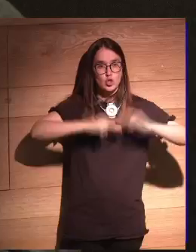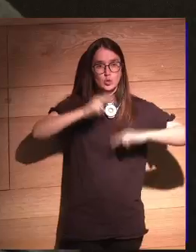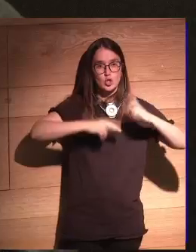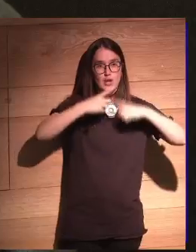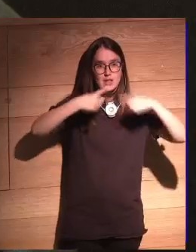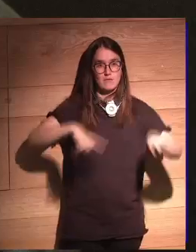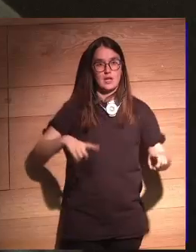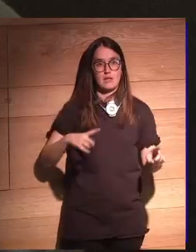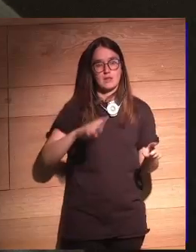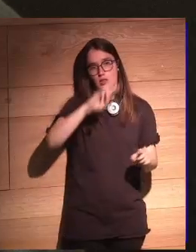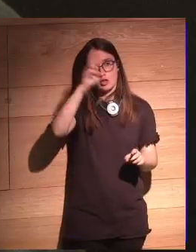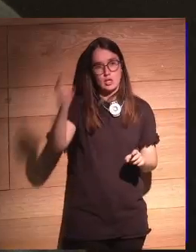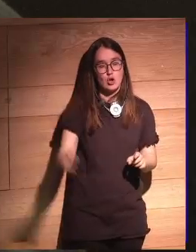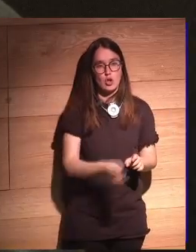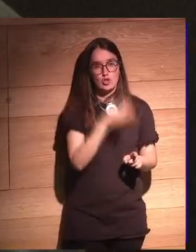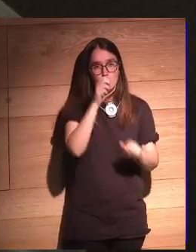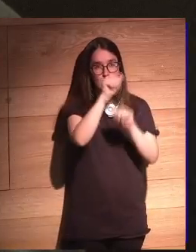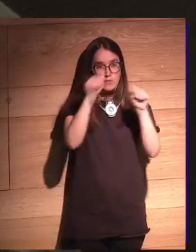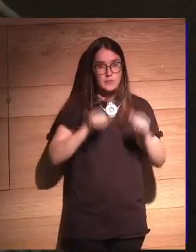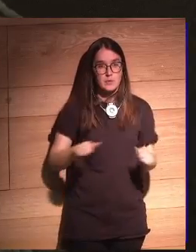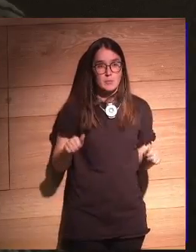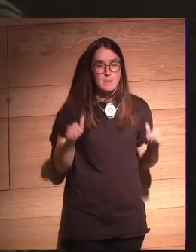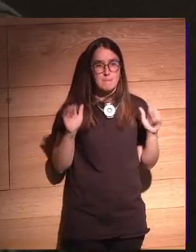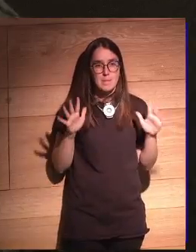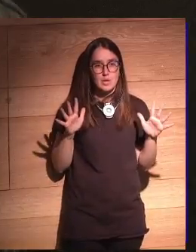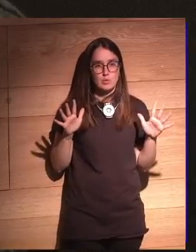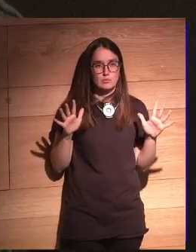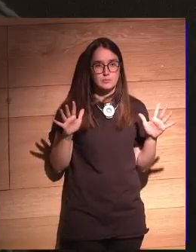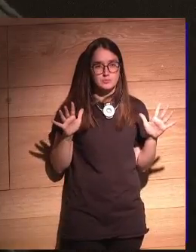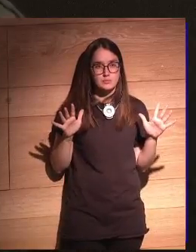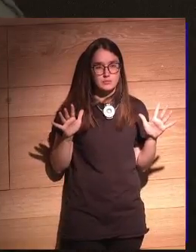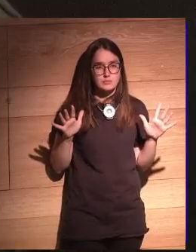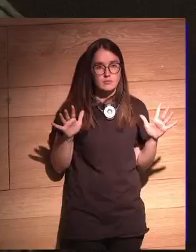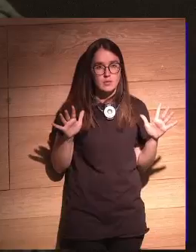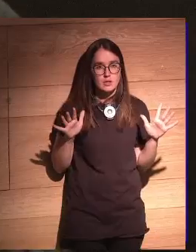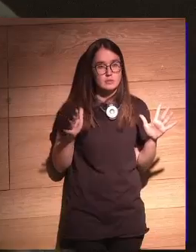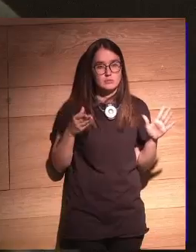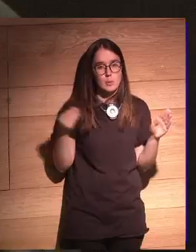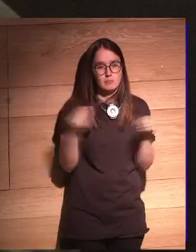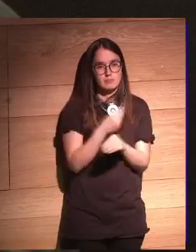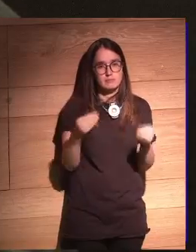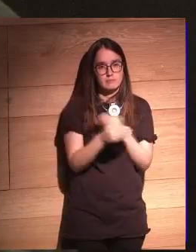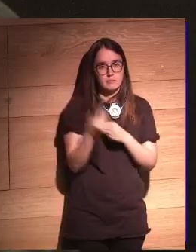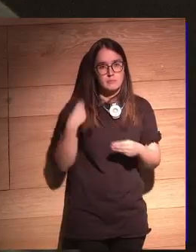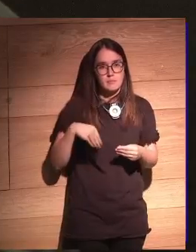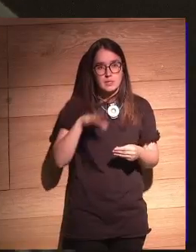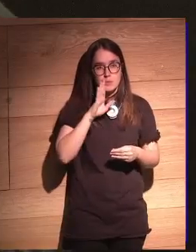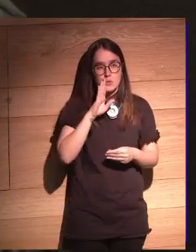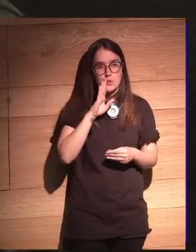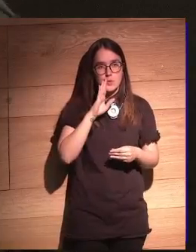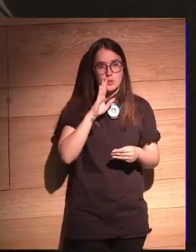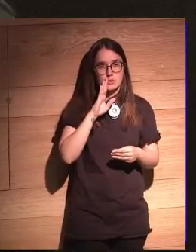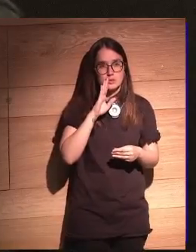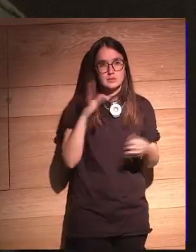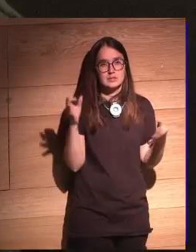that construction fever, which is different, but that crashes and is the same contradictions as